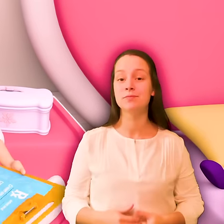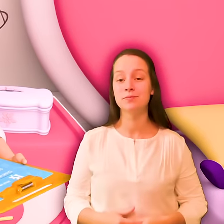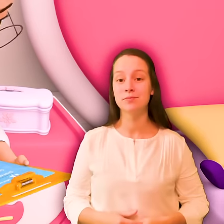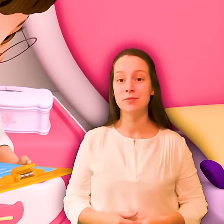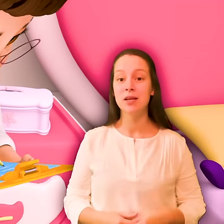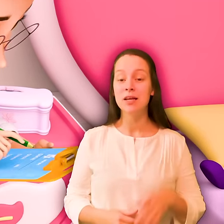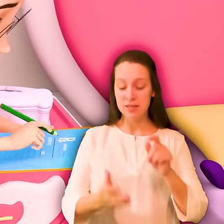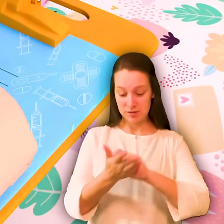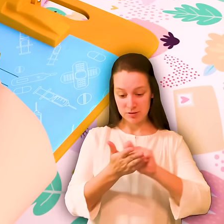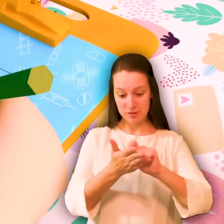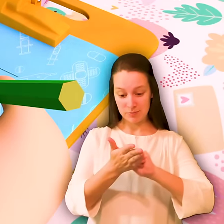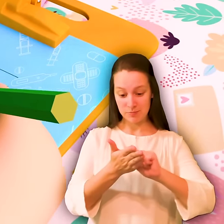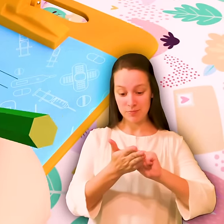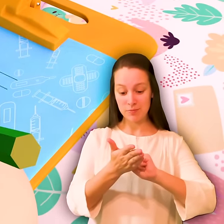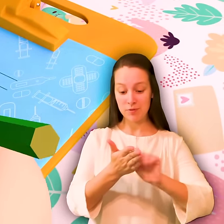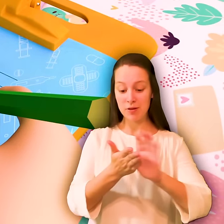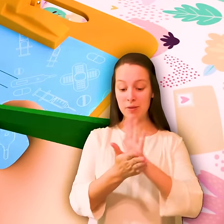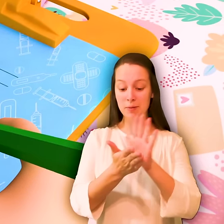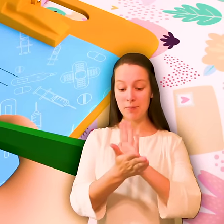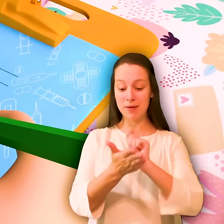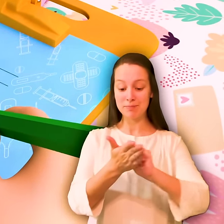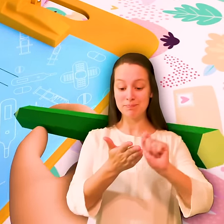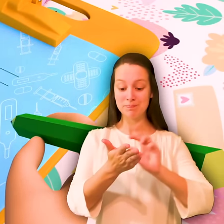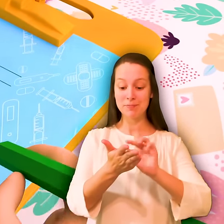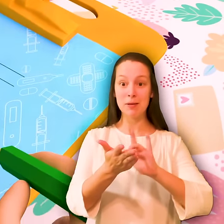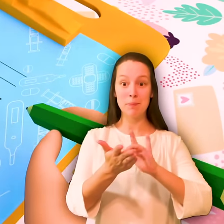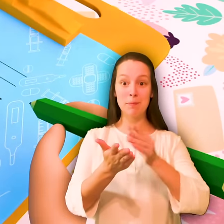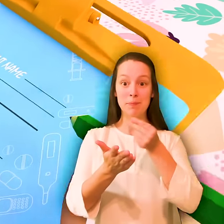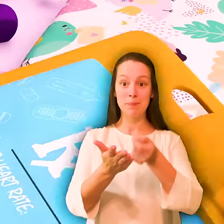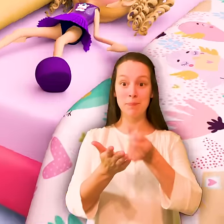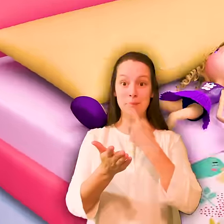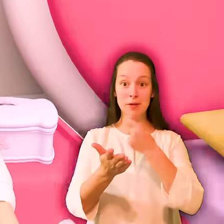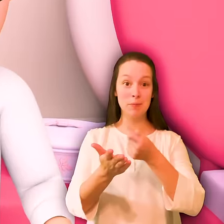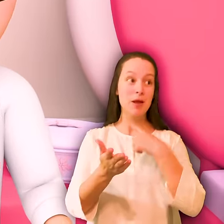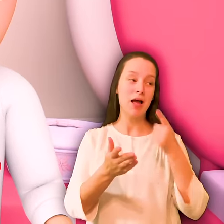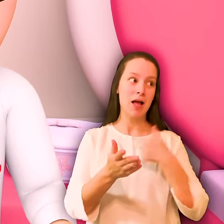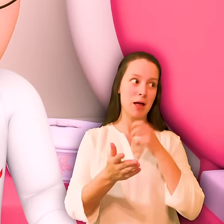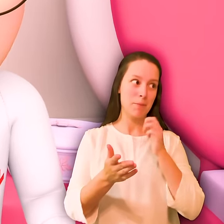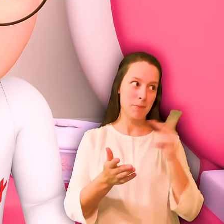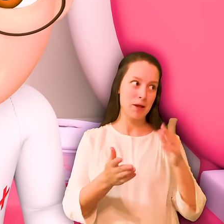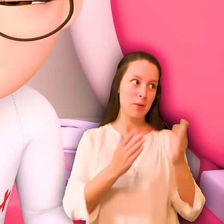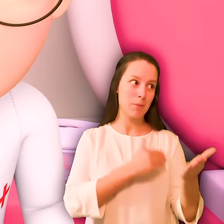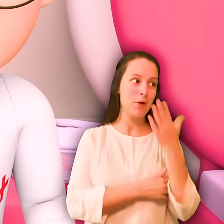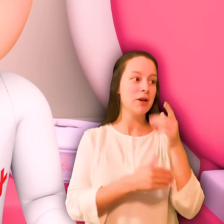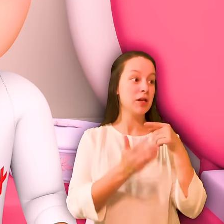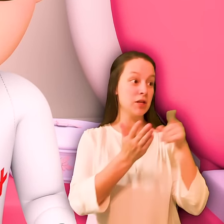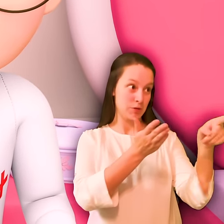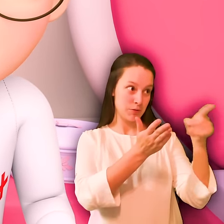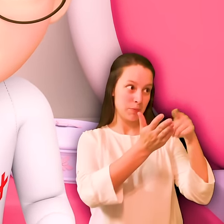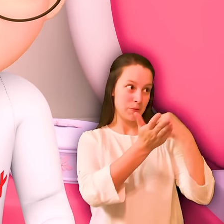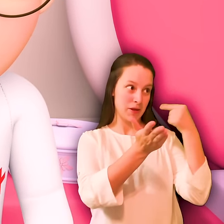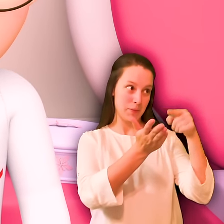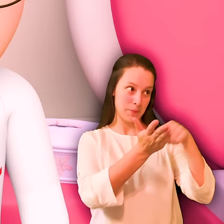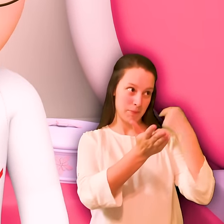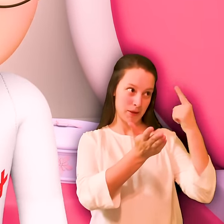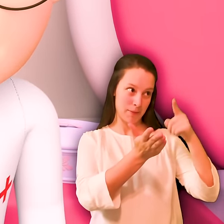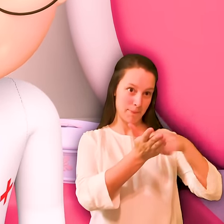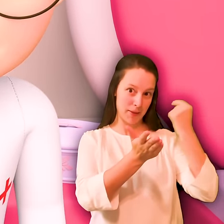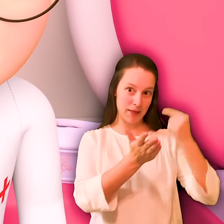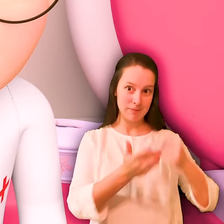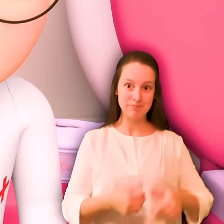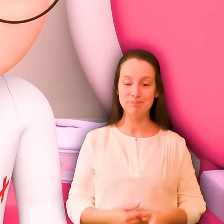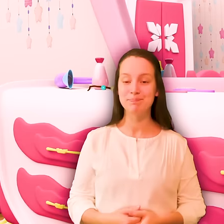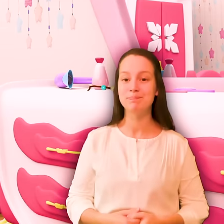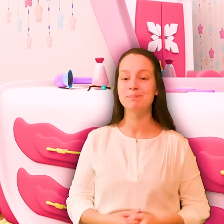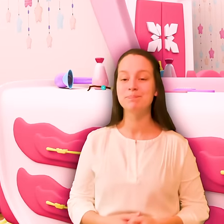bed he wrote on a paper for some pills bill's bill i'll be back in the morning with my bill